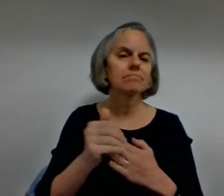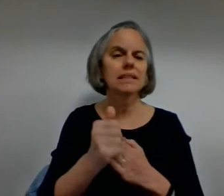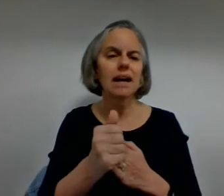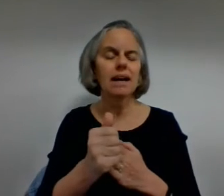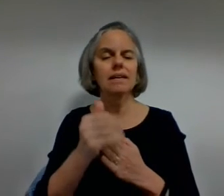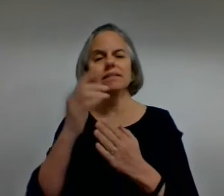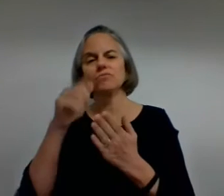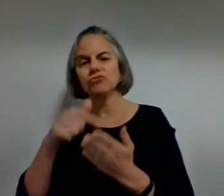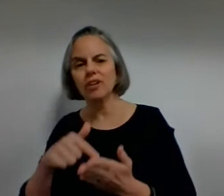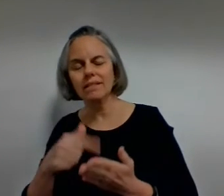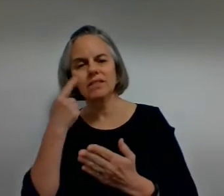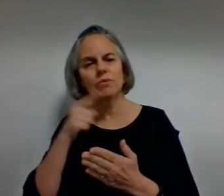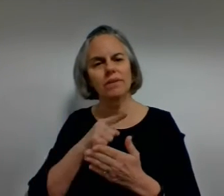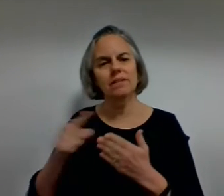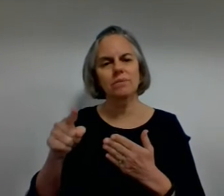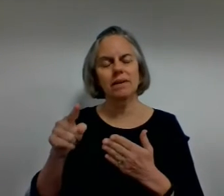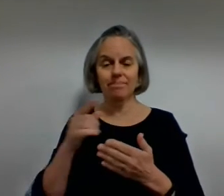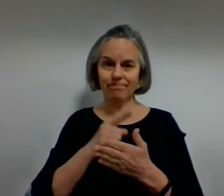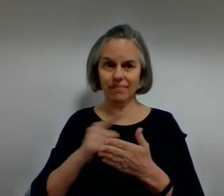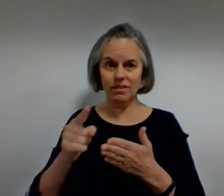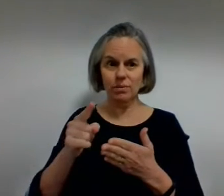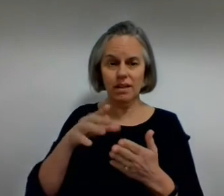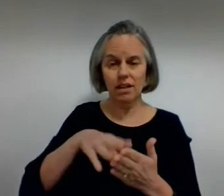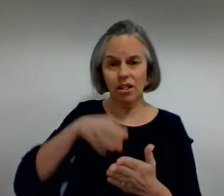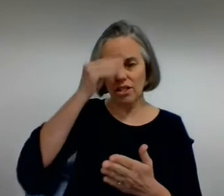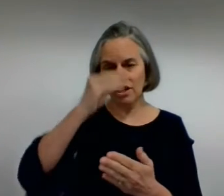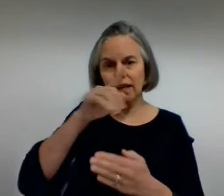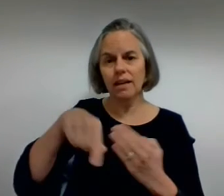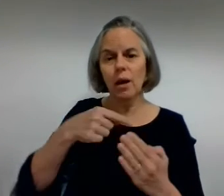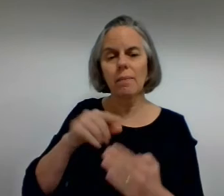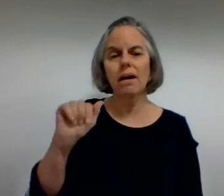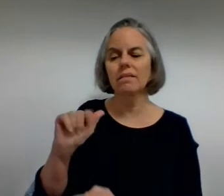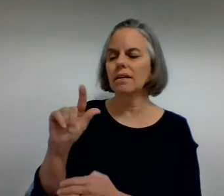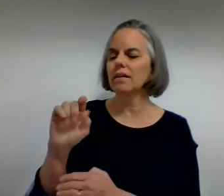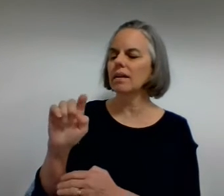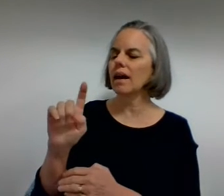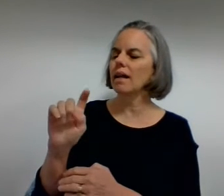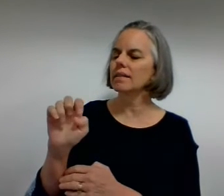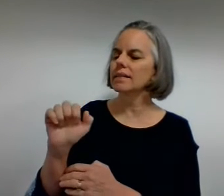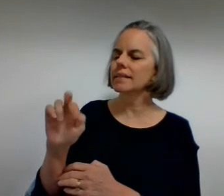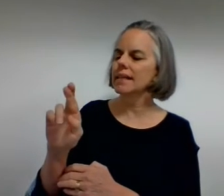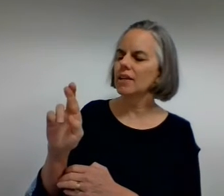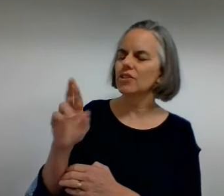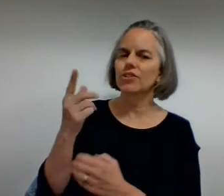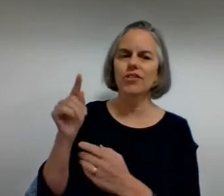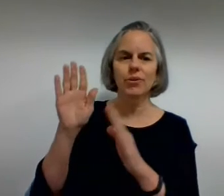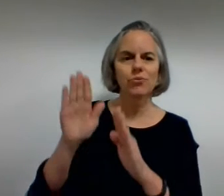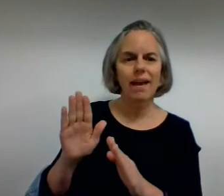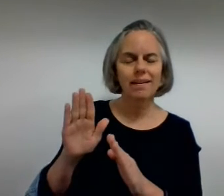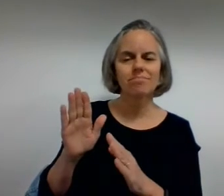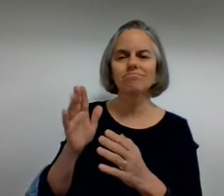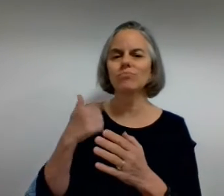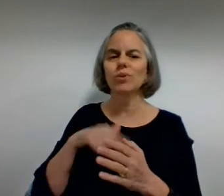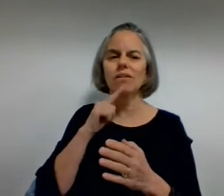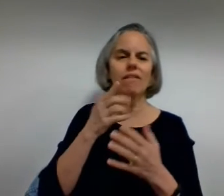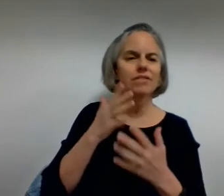guide and checklist for this week. This week we're learning about Alexander the Great, and we're sort of just wrapping up